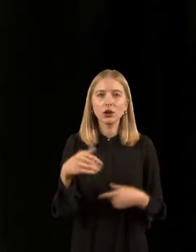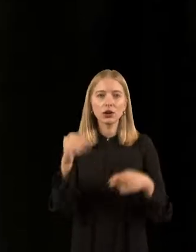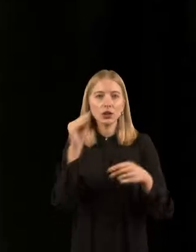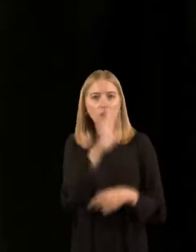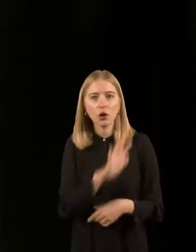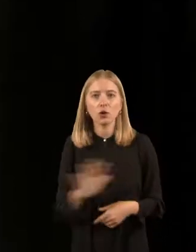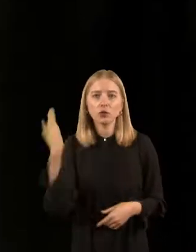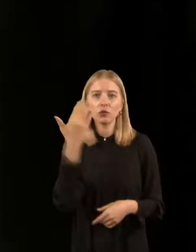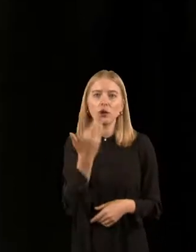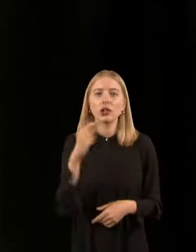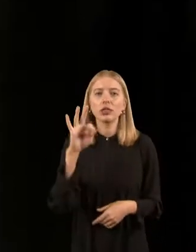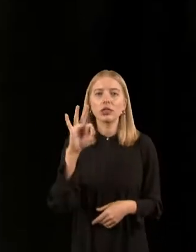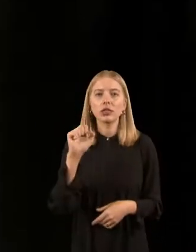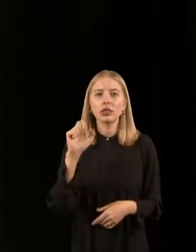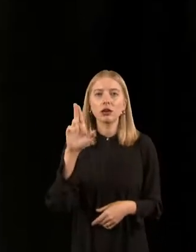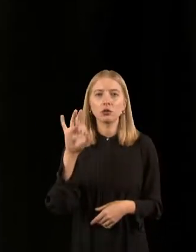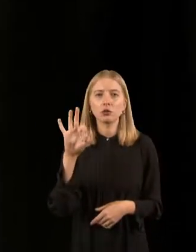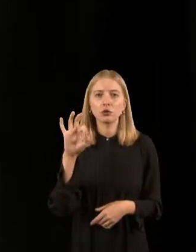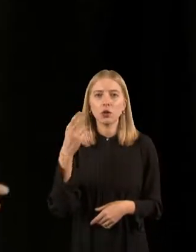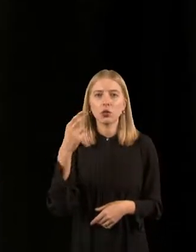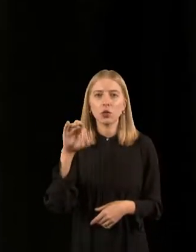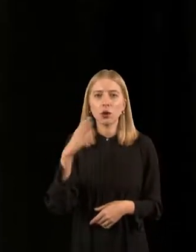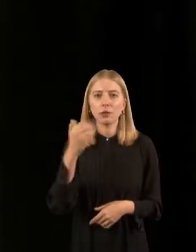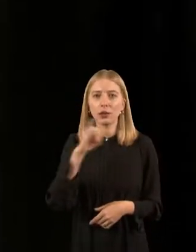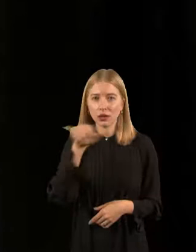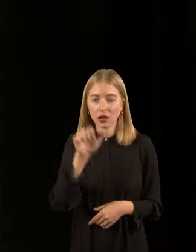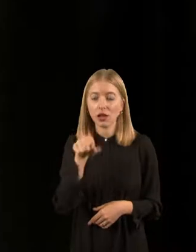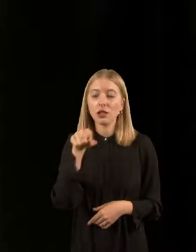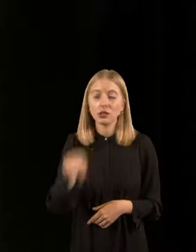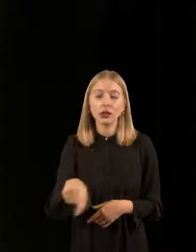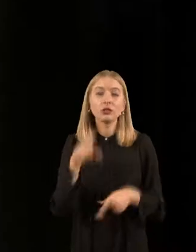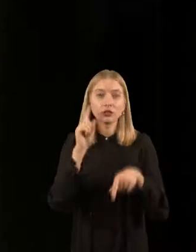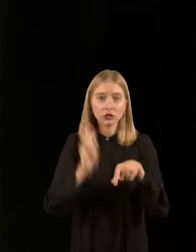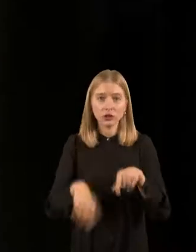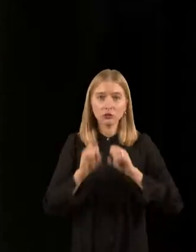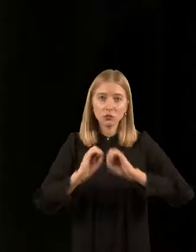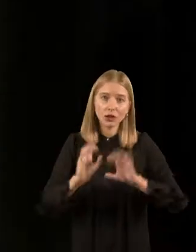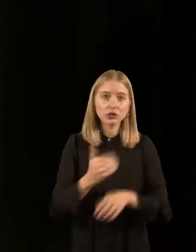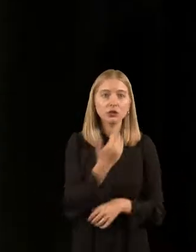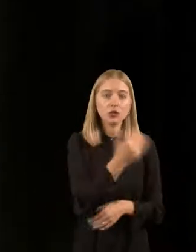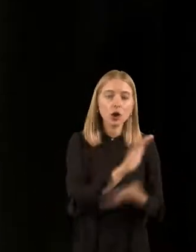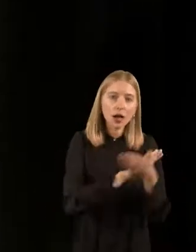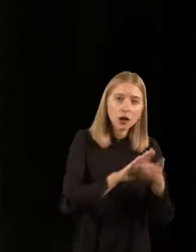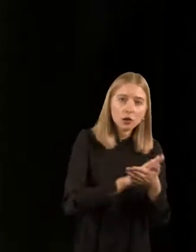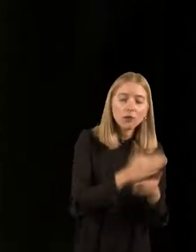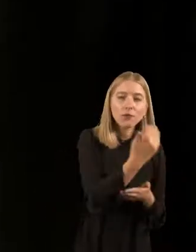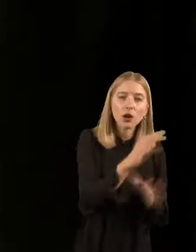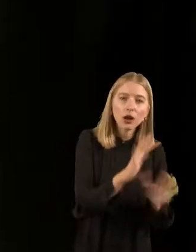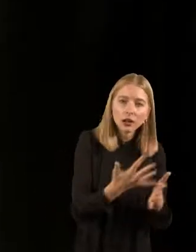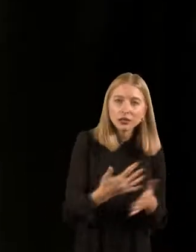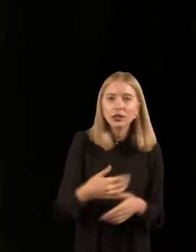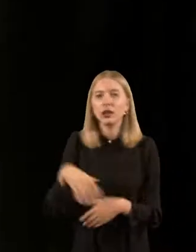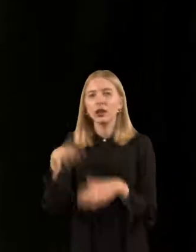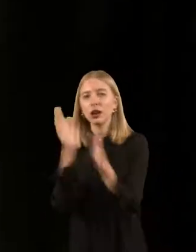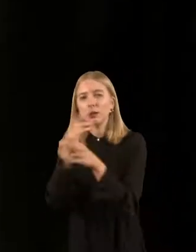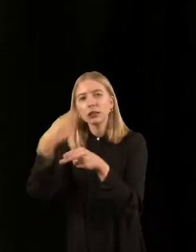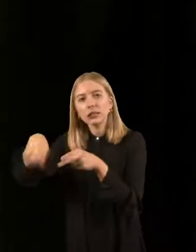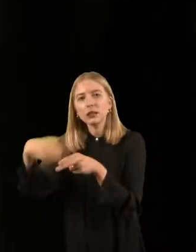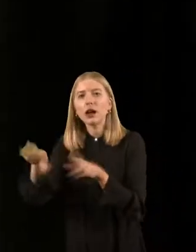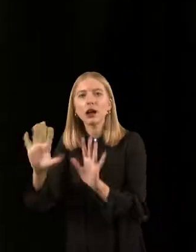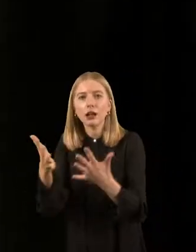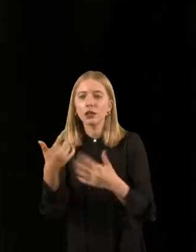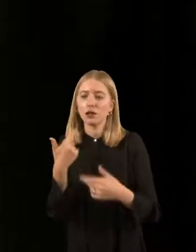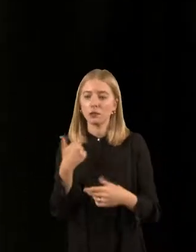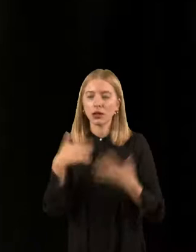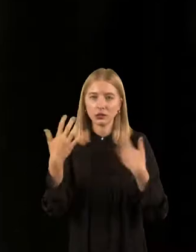policies. The taxonomy of the European Union identifies what investment is green and which